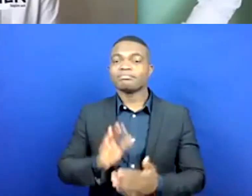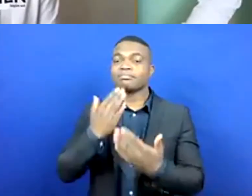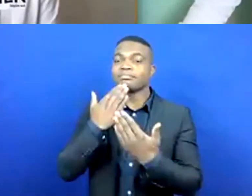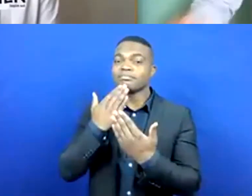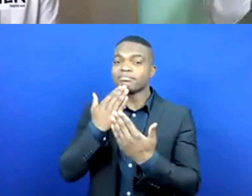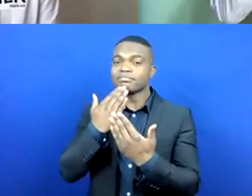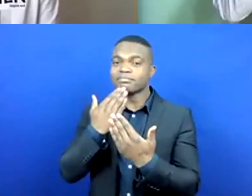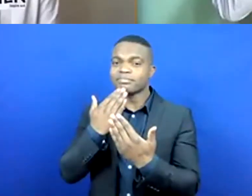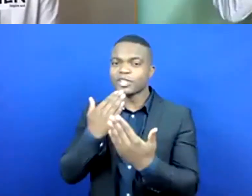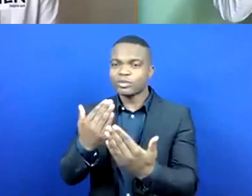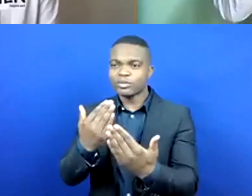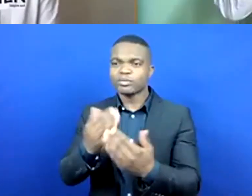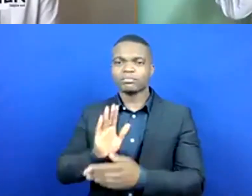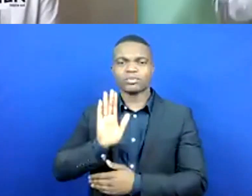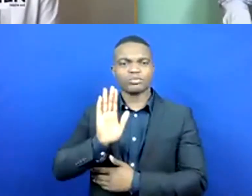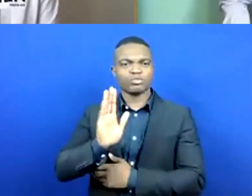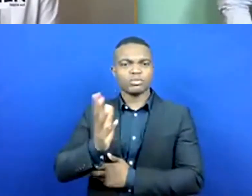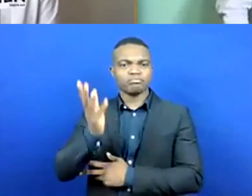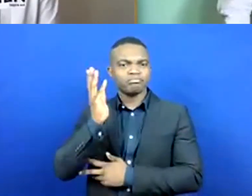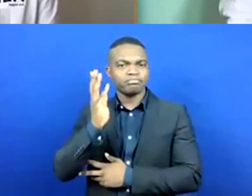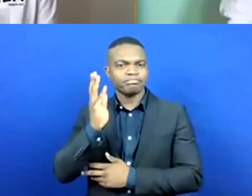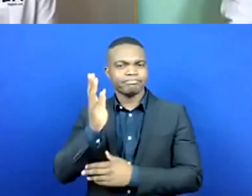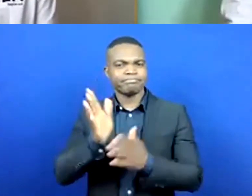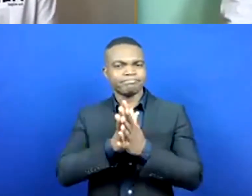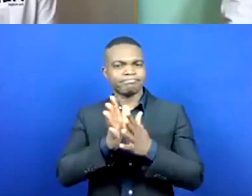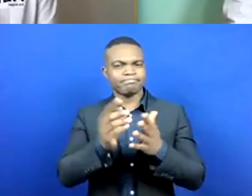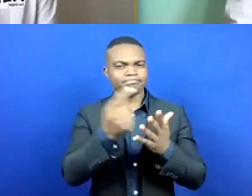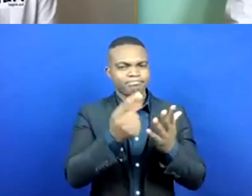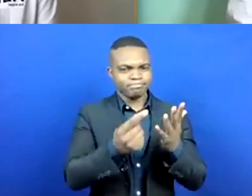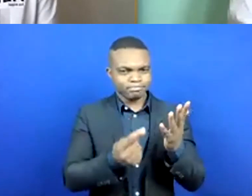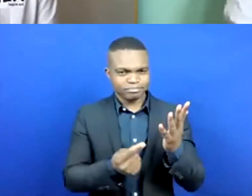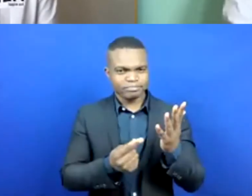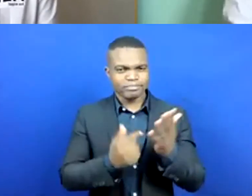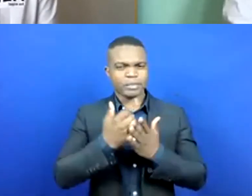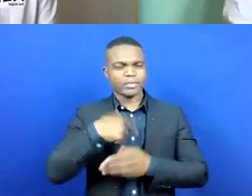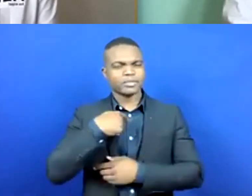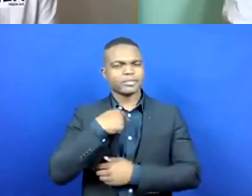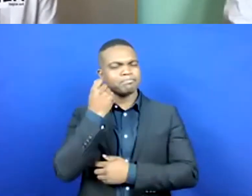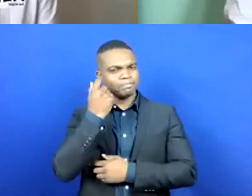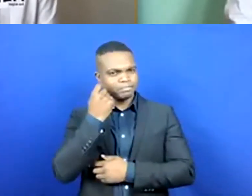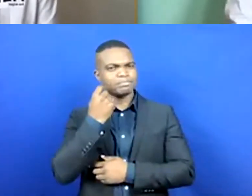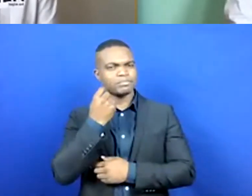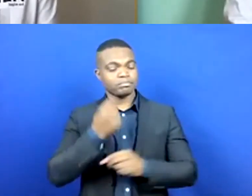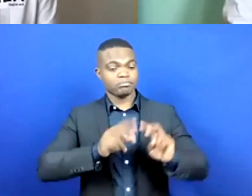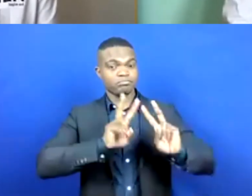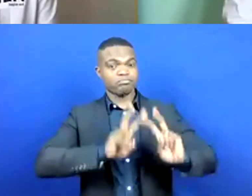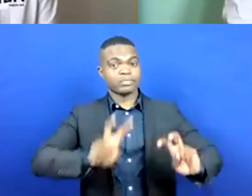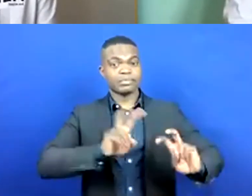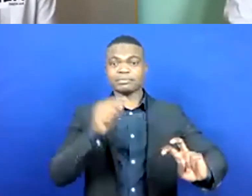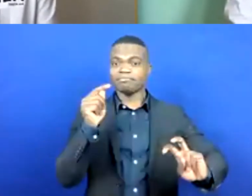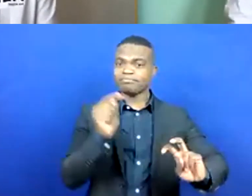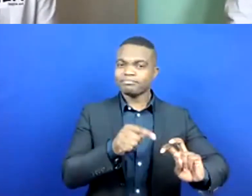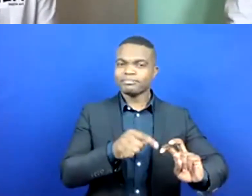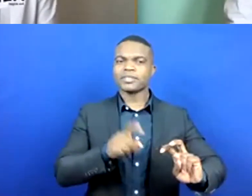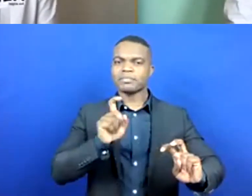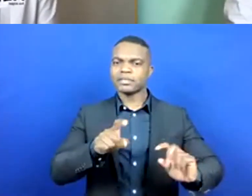pose. We have a question from the Philippines, from John, asking, how can interpreters from the global